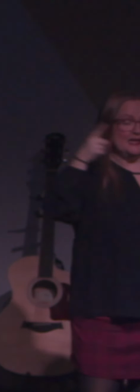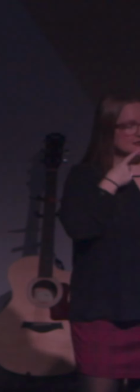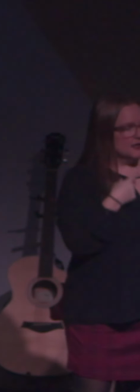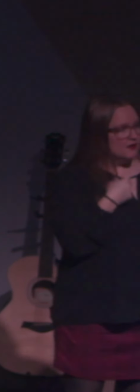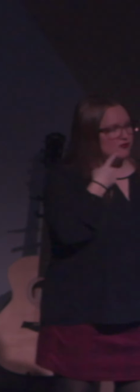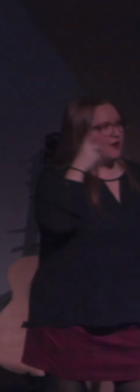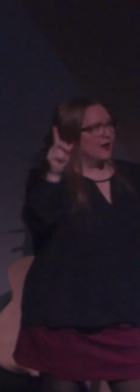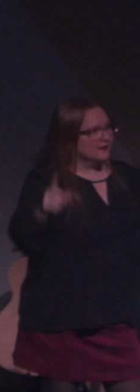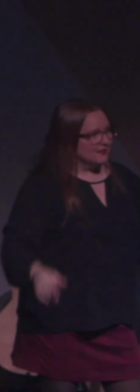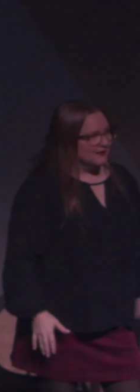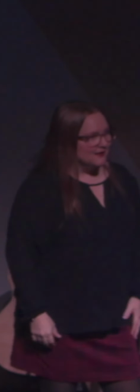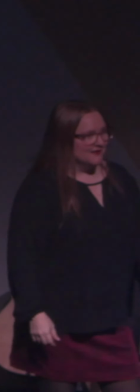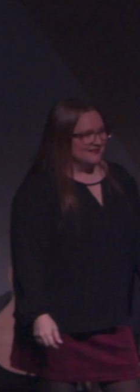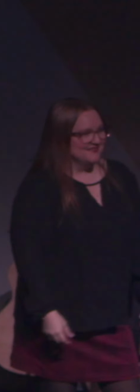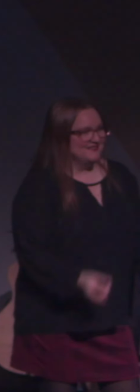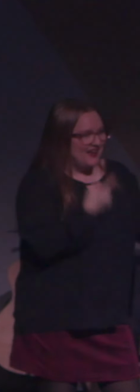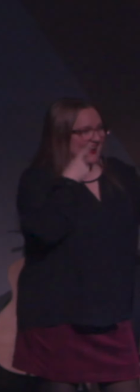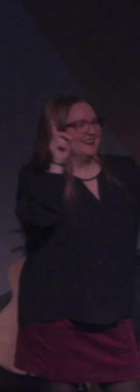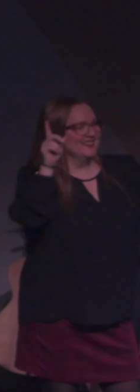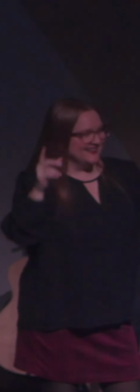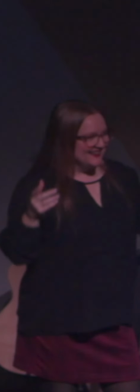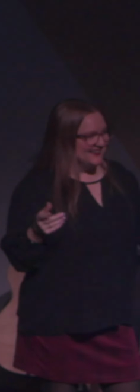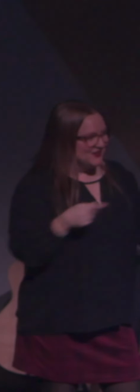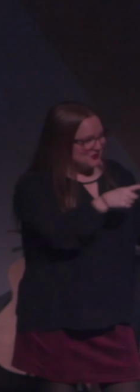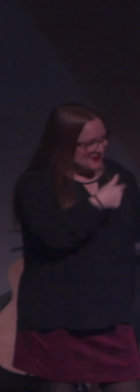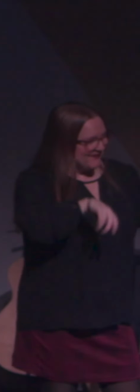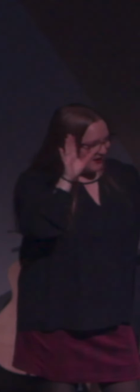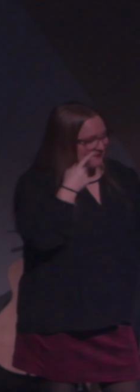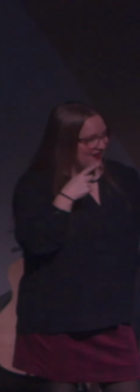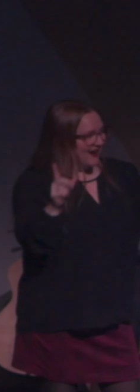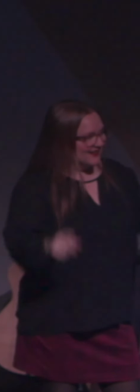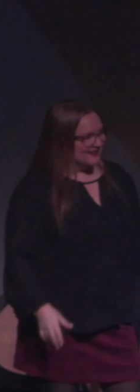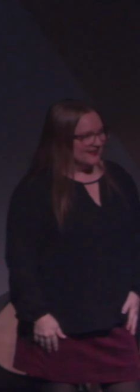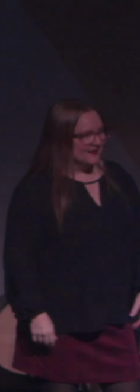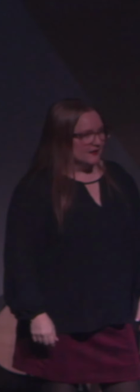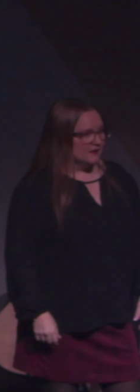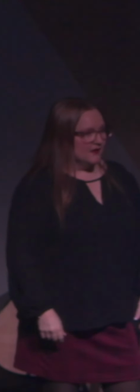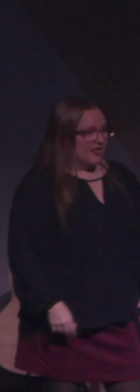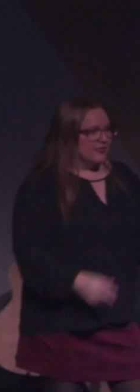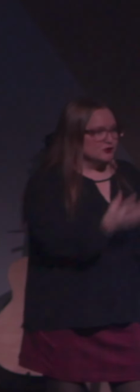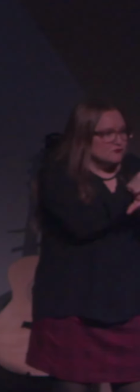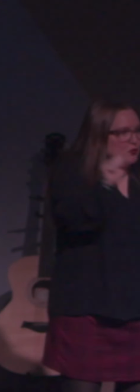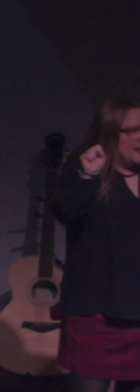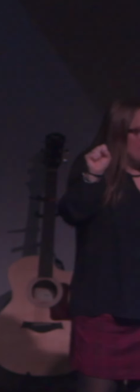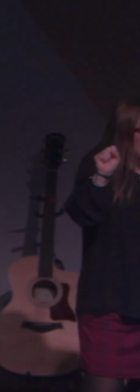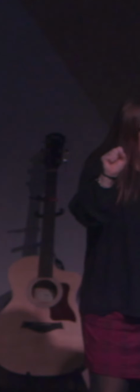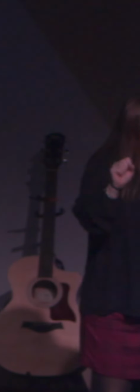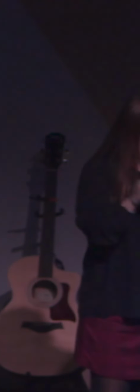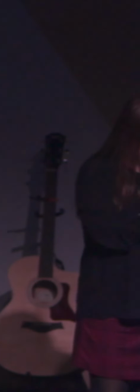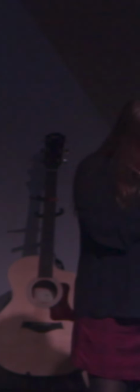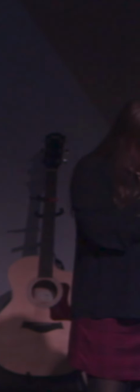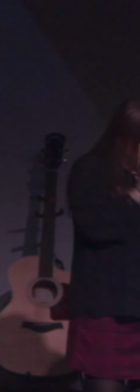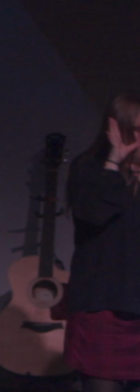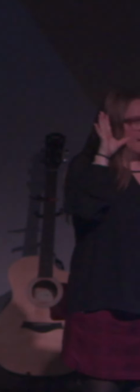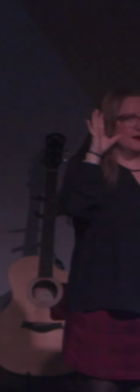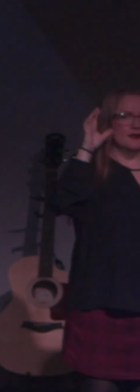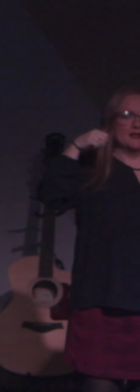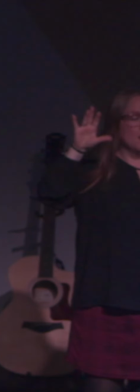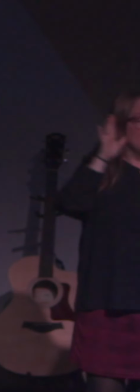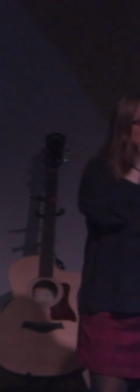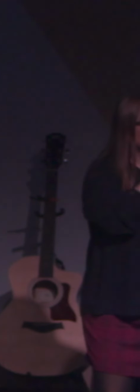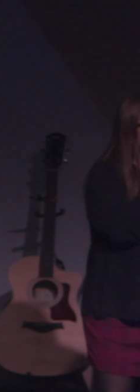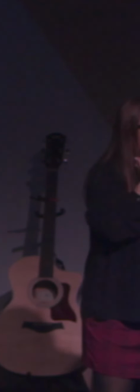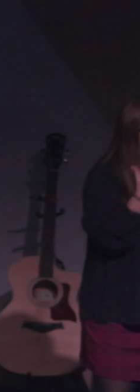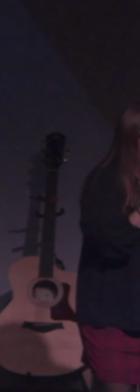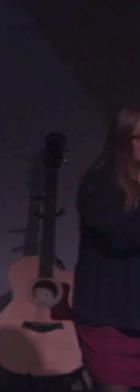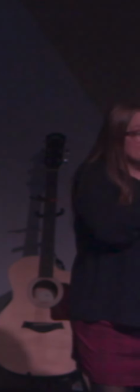finally, finally. There's so much freedom in giving up. It's almost like when Jesus said, if you want to